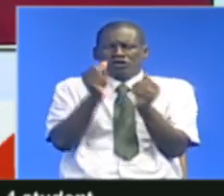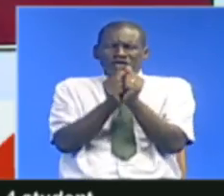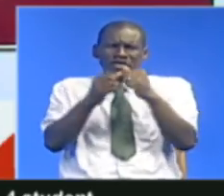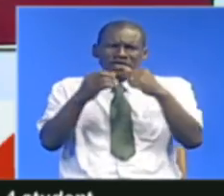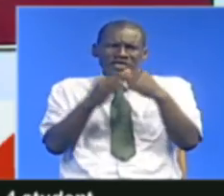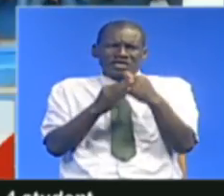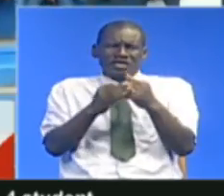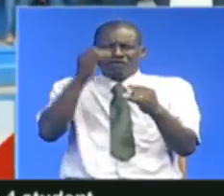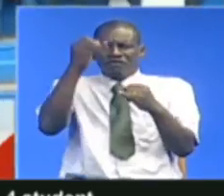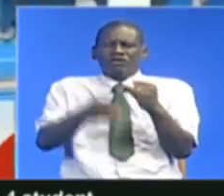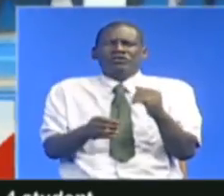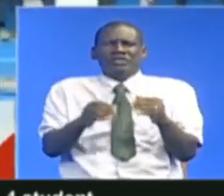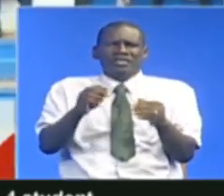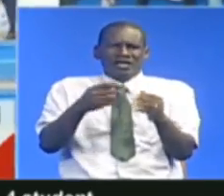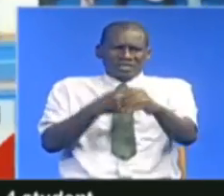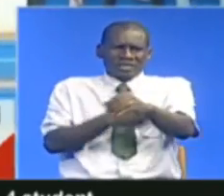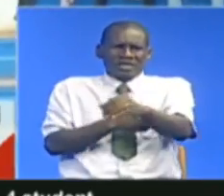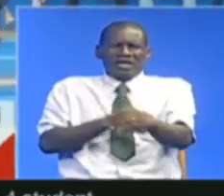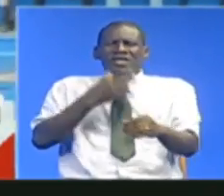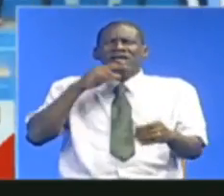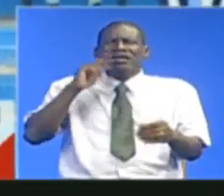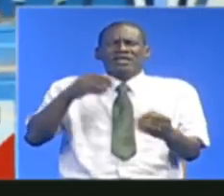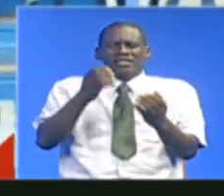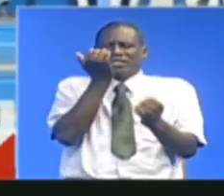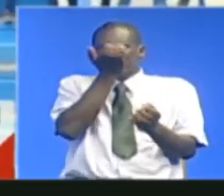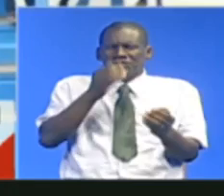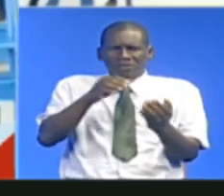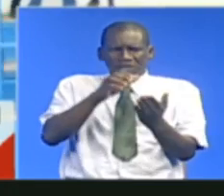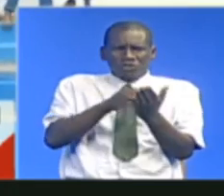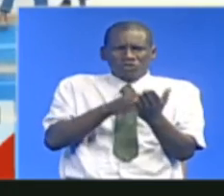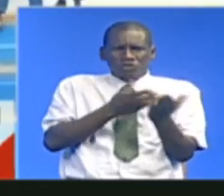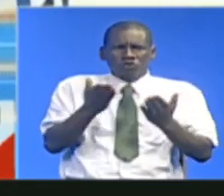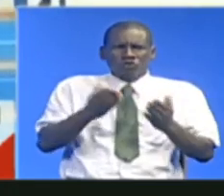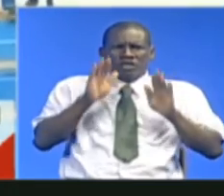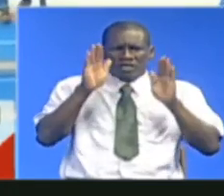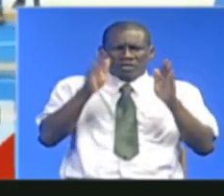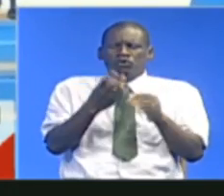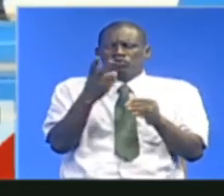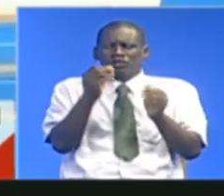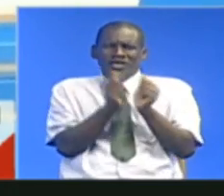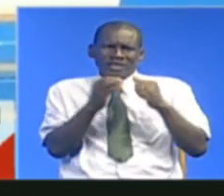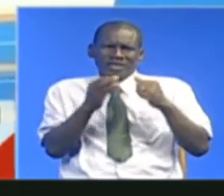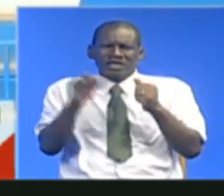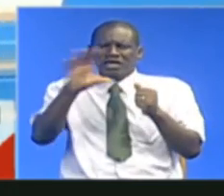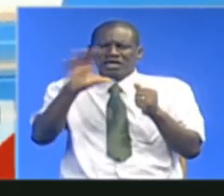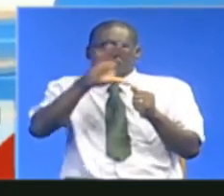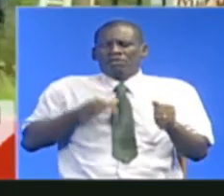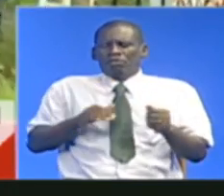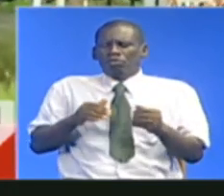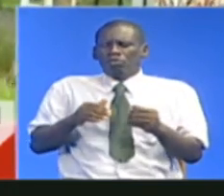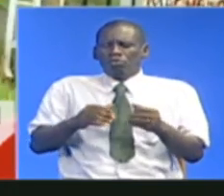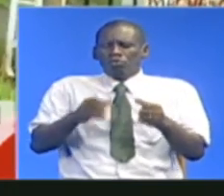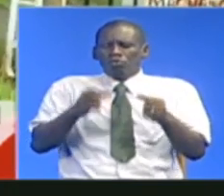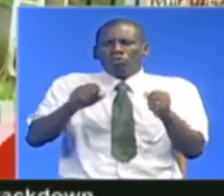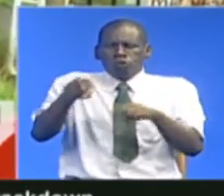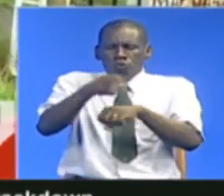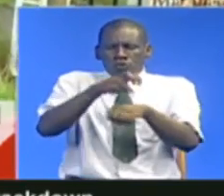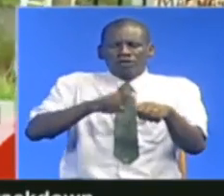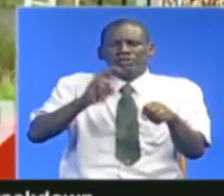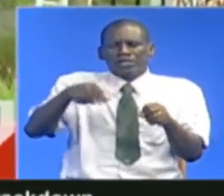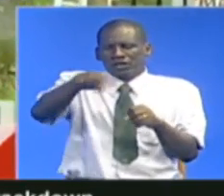Ghana. The Kenyatta Stadium in Machakos is a venue for the crucial 2018 Africa Women's Cup of Nations second